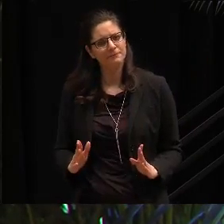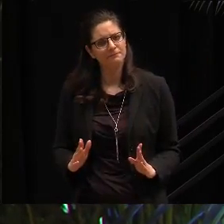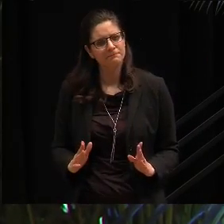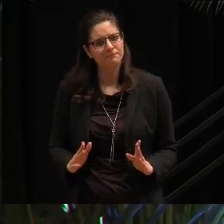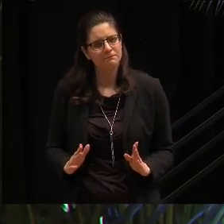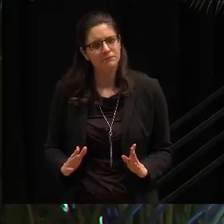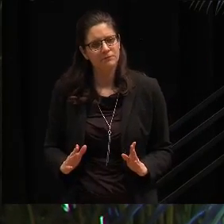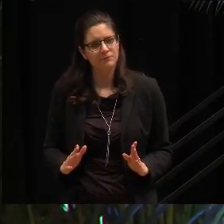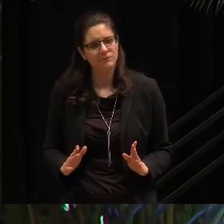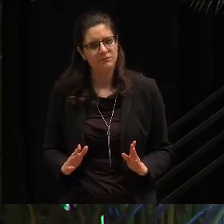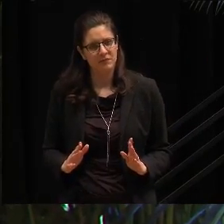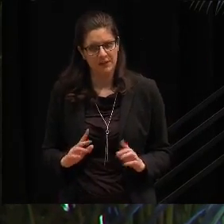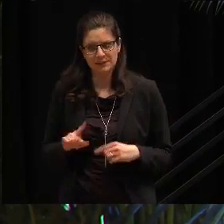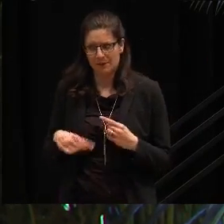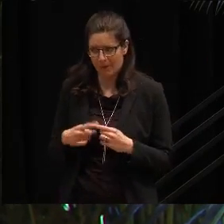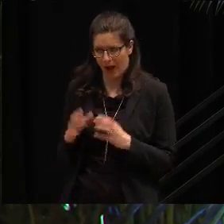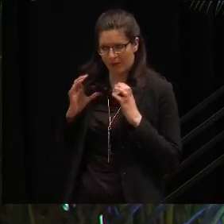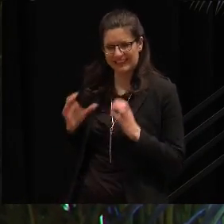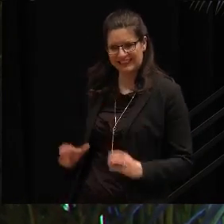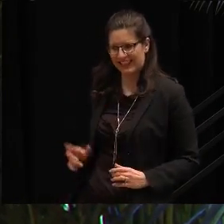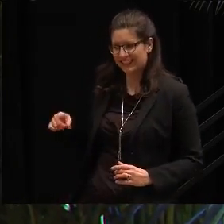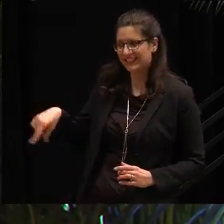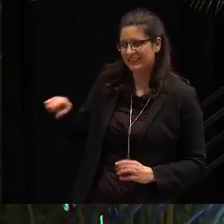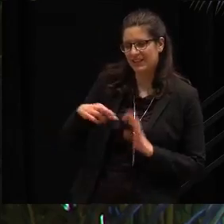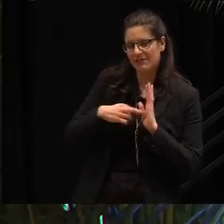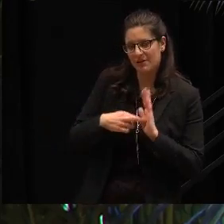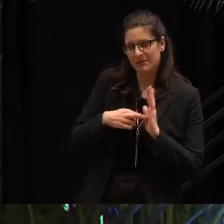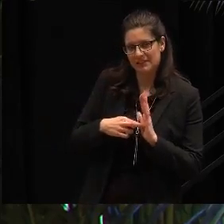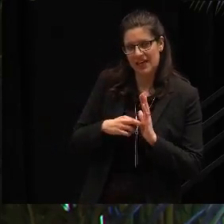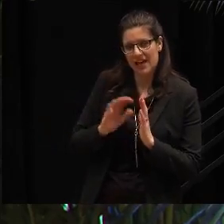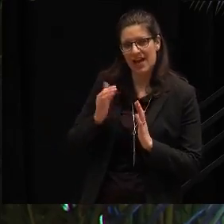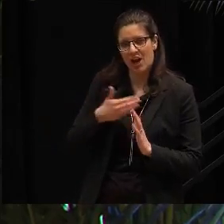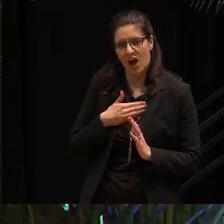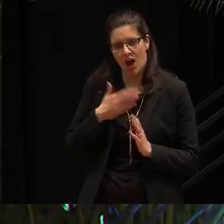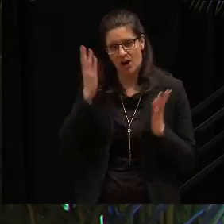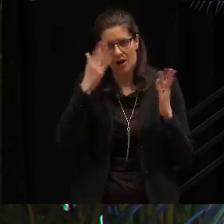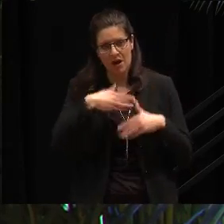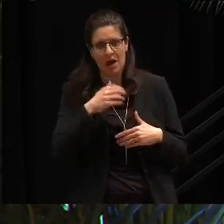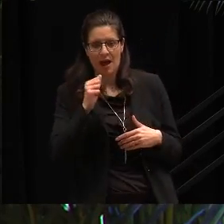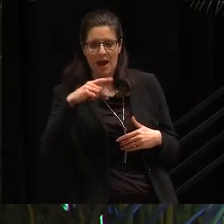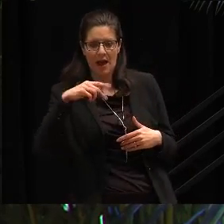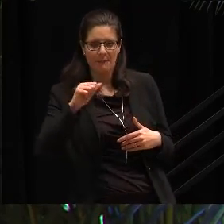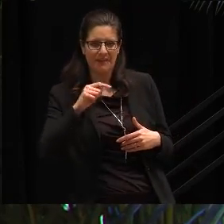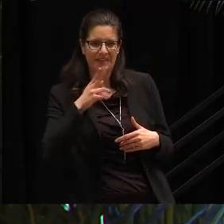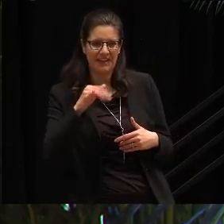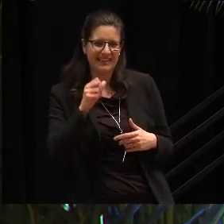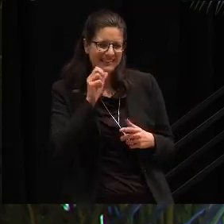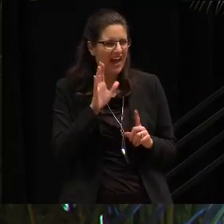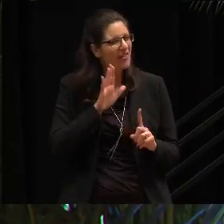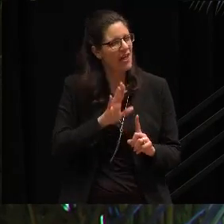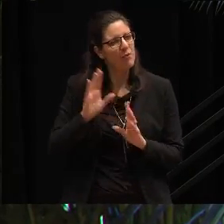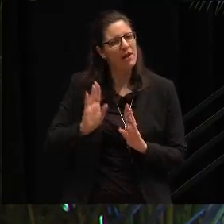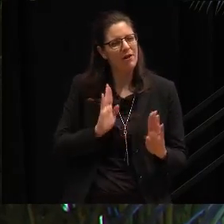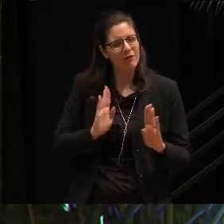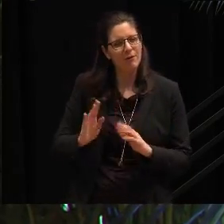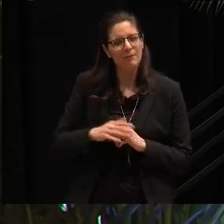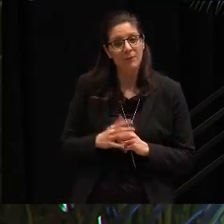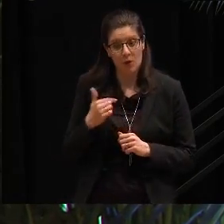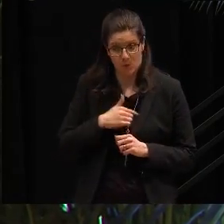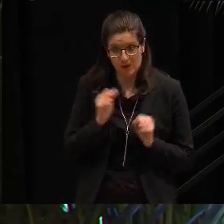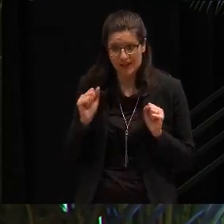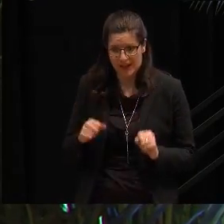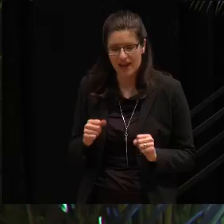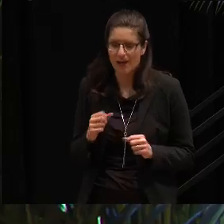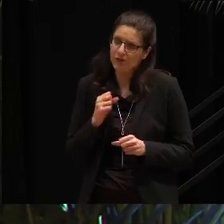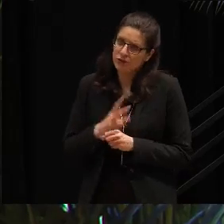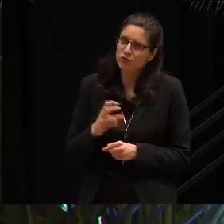actually more about the citizens they represent and sometimes our apathy than it is about their behavior. Because we have a chance every